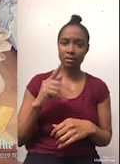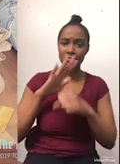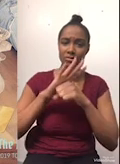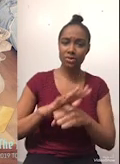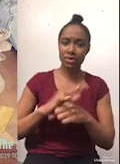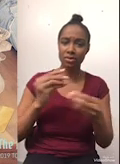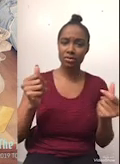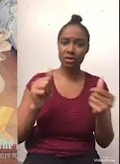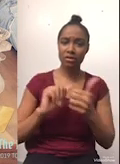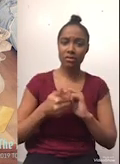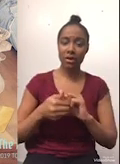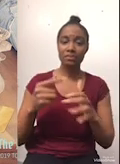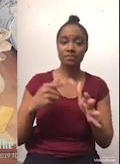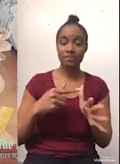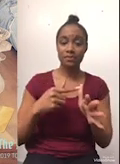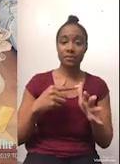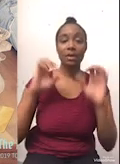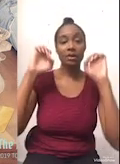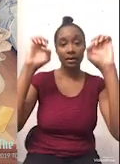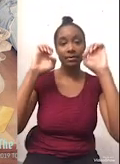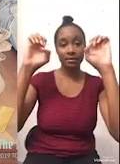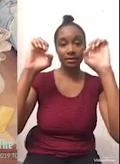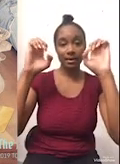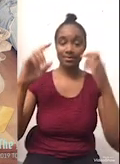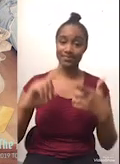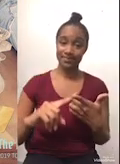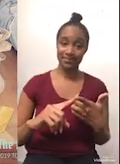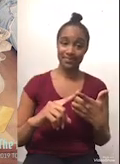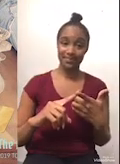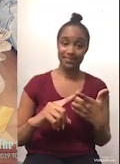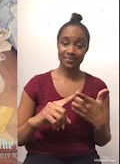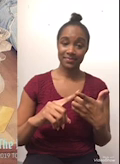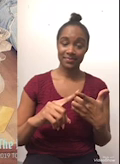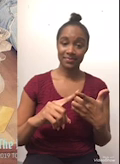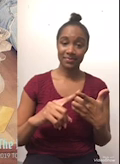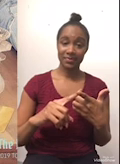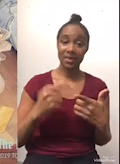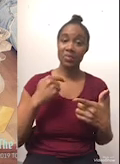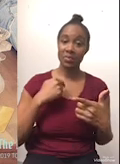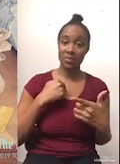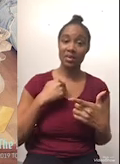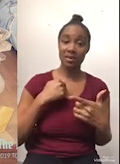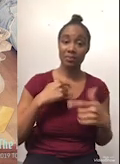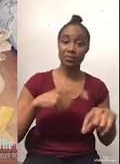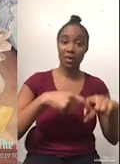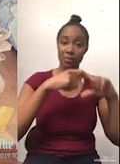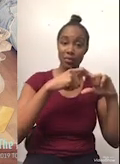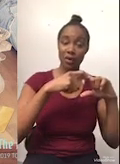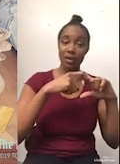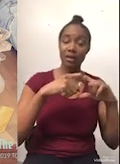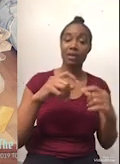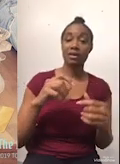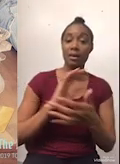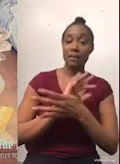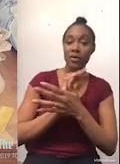Jinu, I relieve stress by working out a lot. Kun, I make time to watch movies and like to shop online.